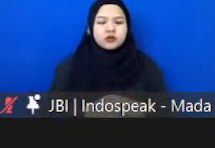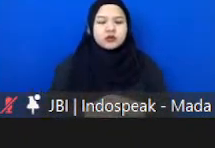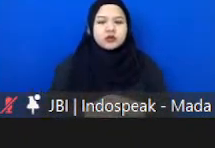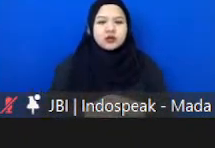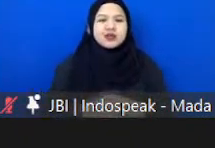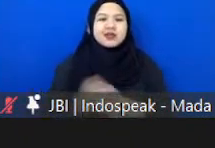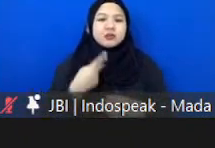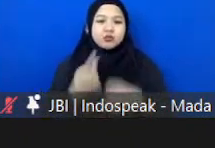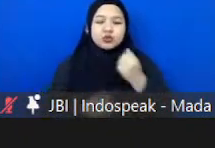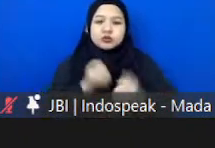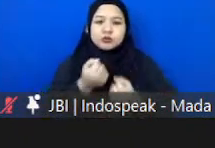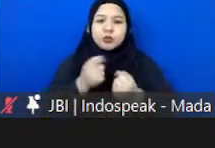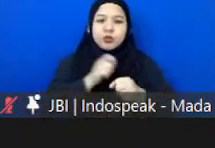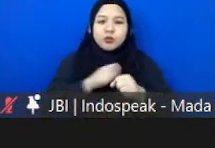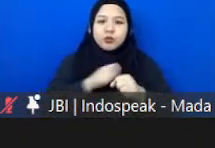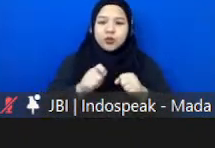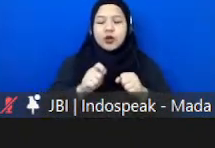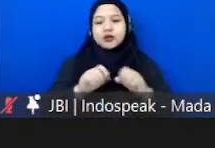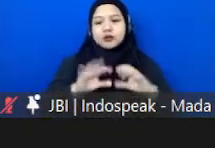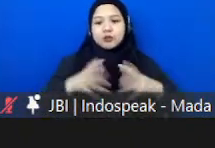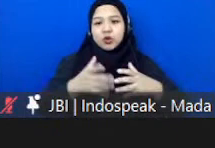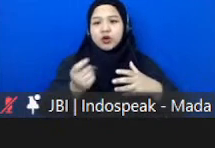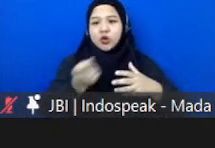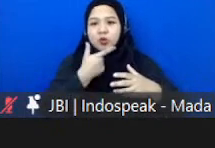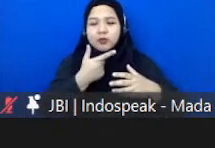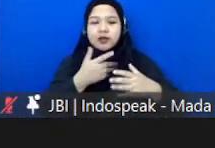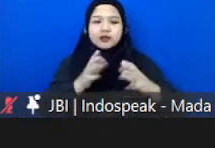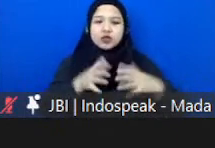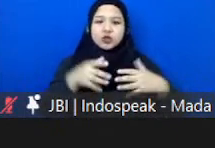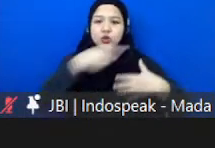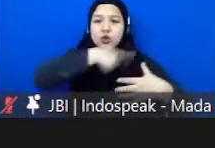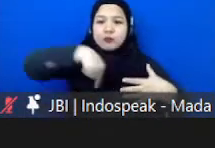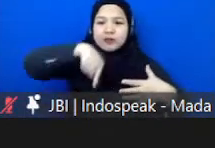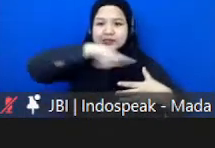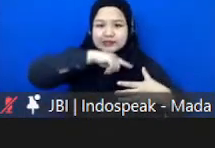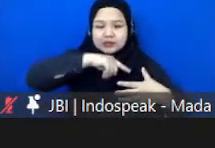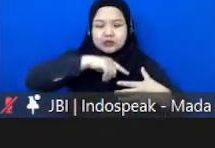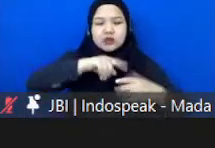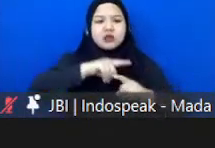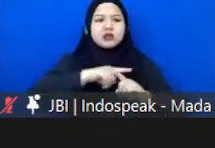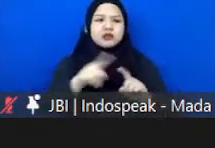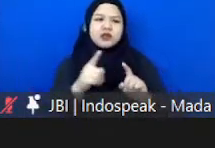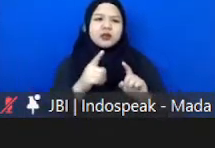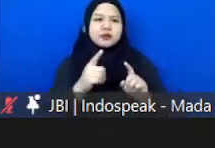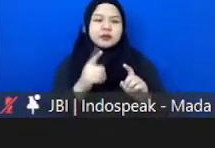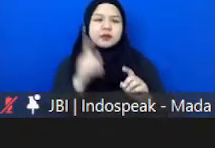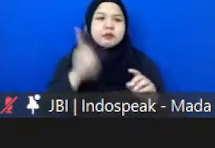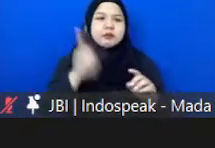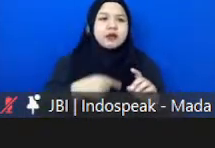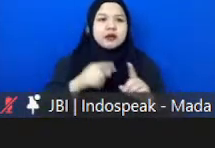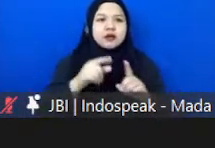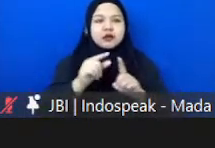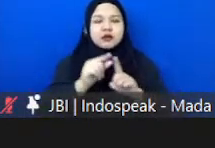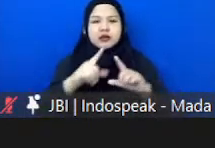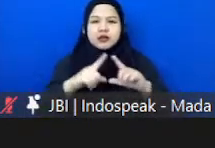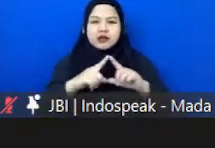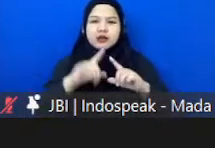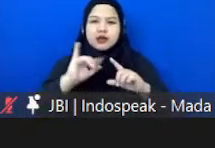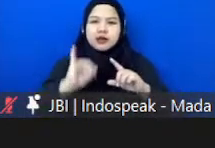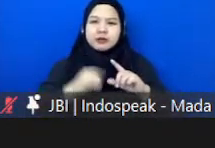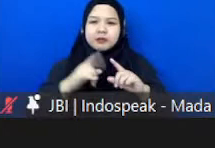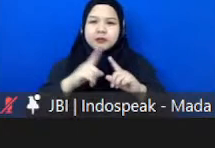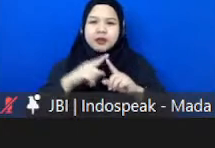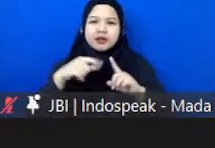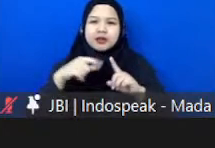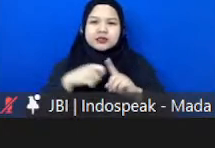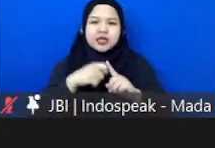product. And that some tax laws, some import laws are